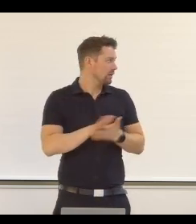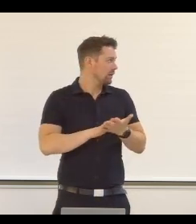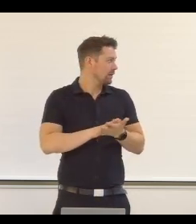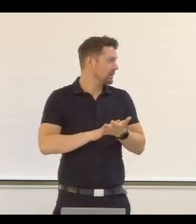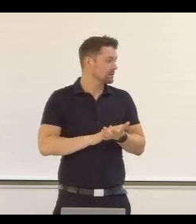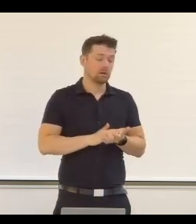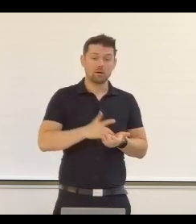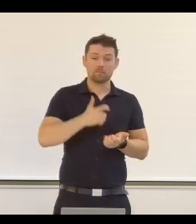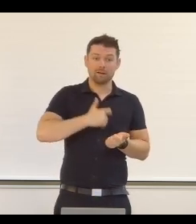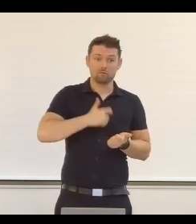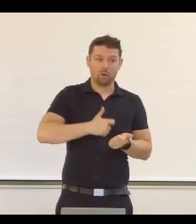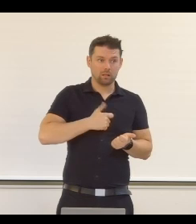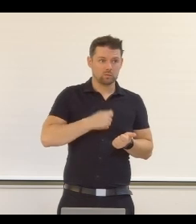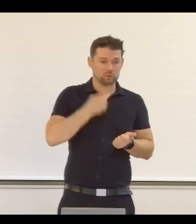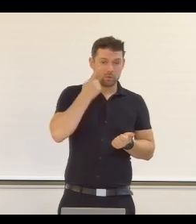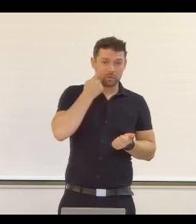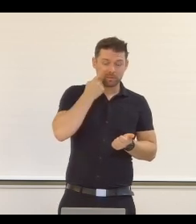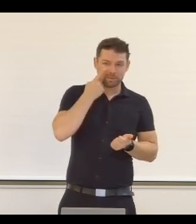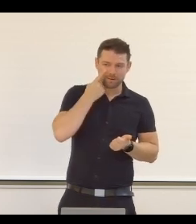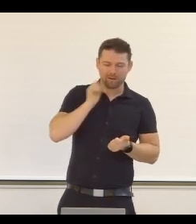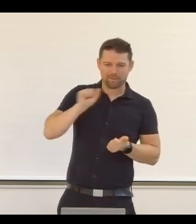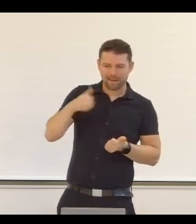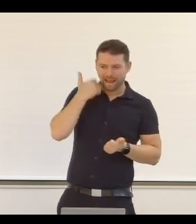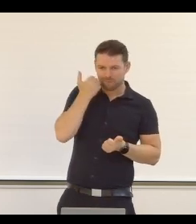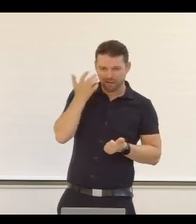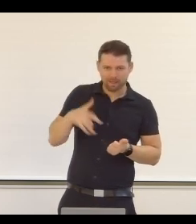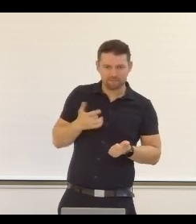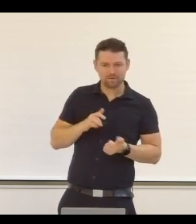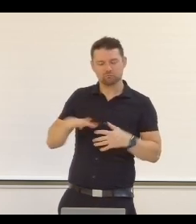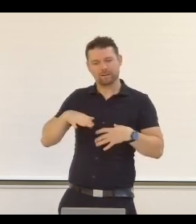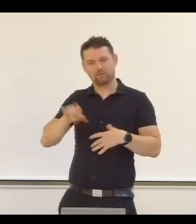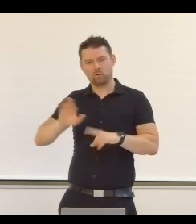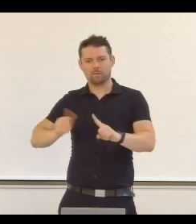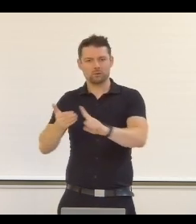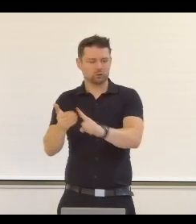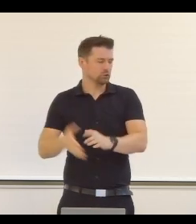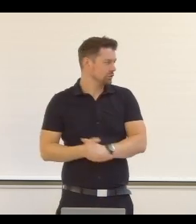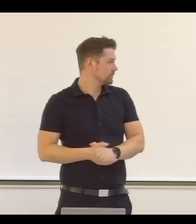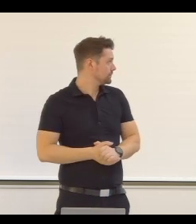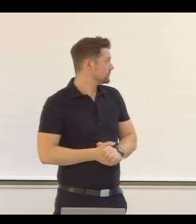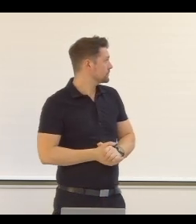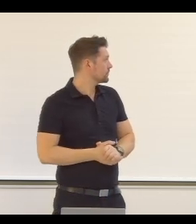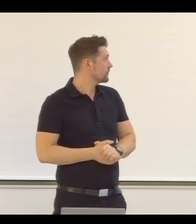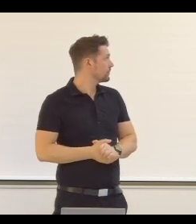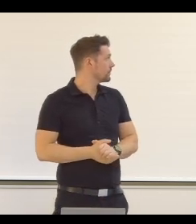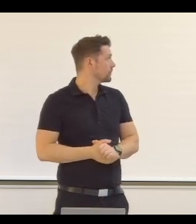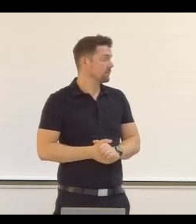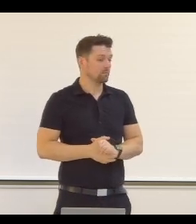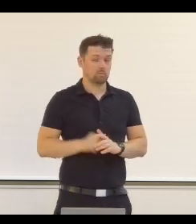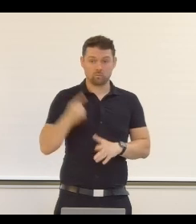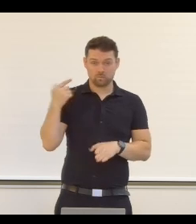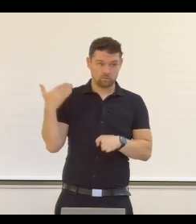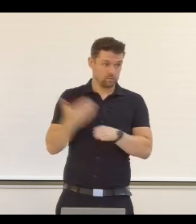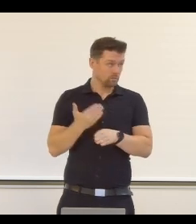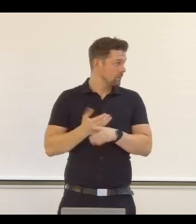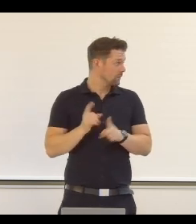daily life of the astronauts so they can focus on their mission. And one of the tasks I had to do was